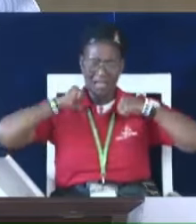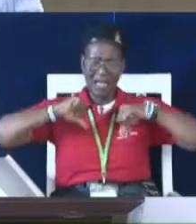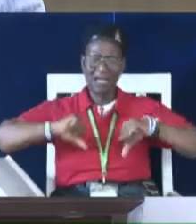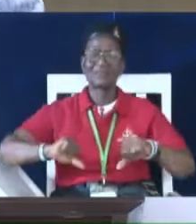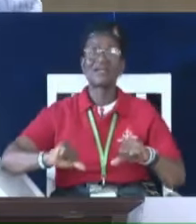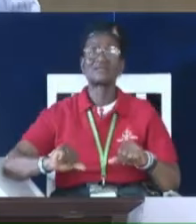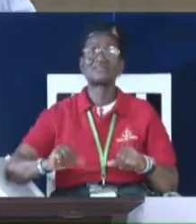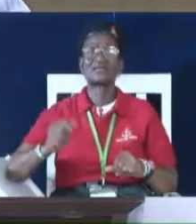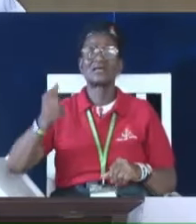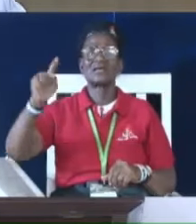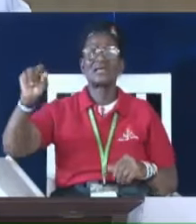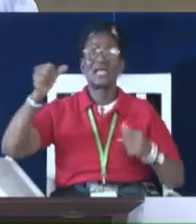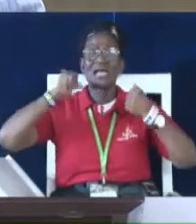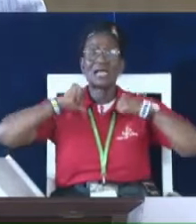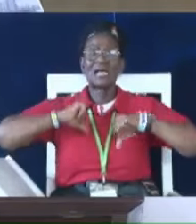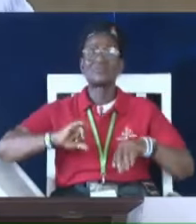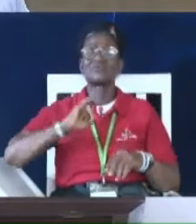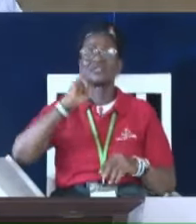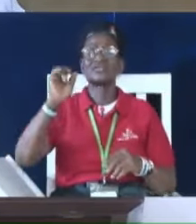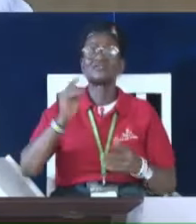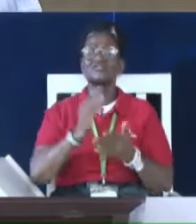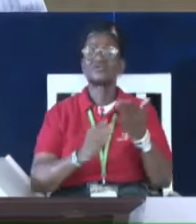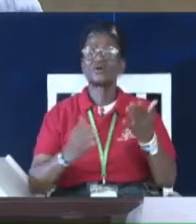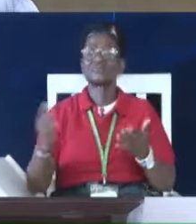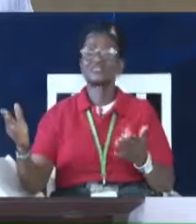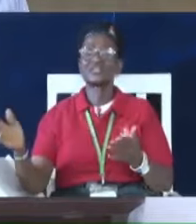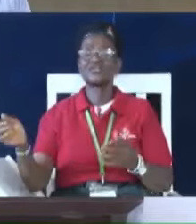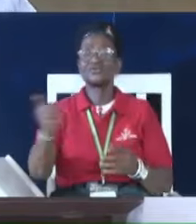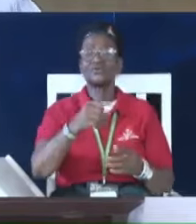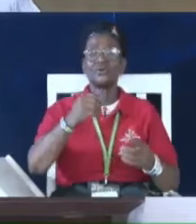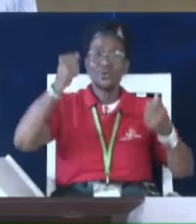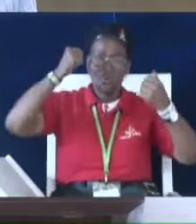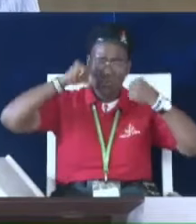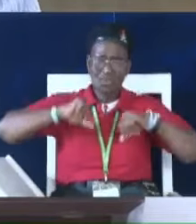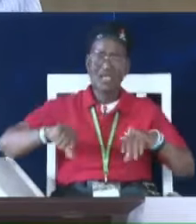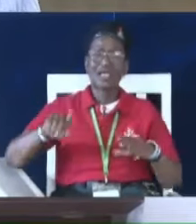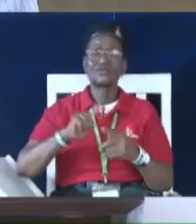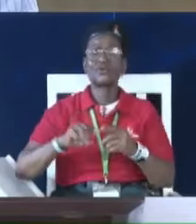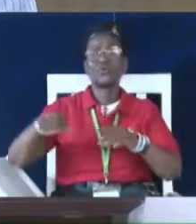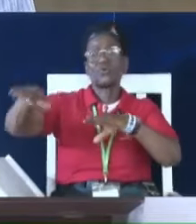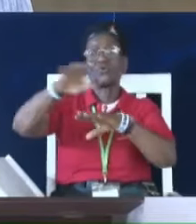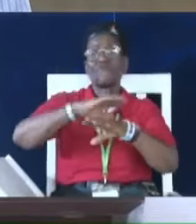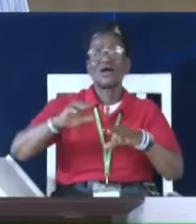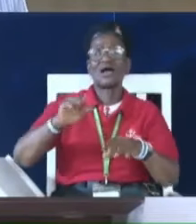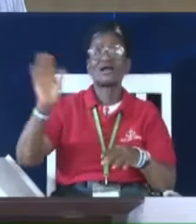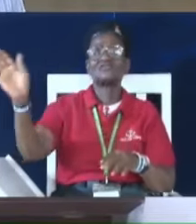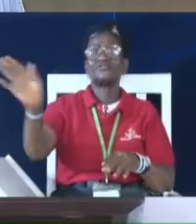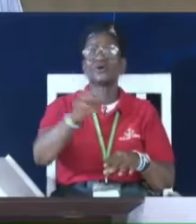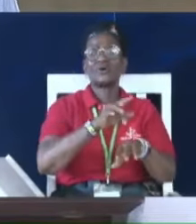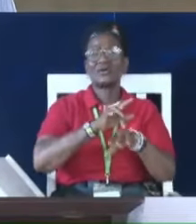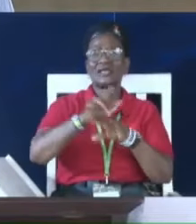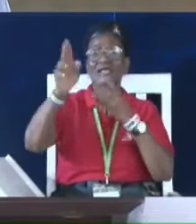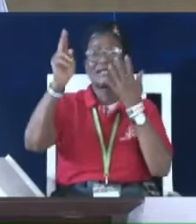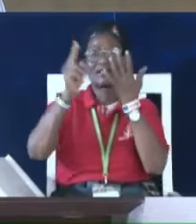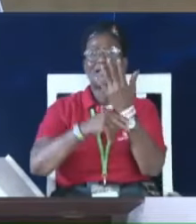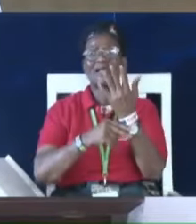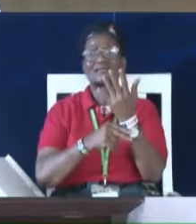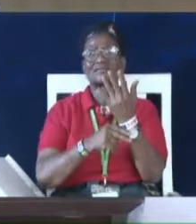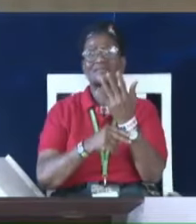A garment is something you wear to cover your nakedness.